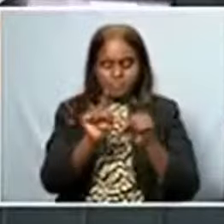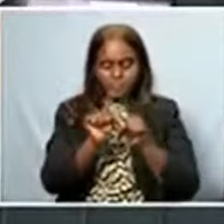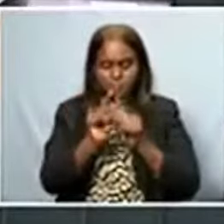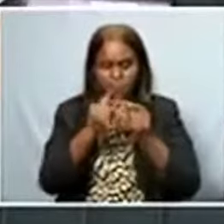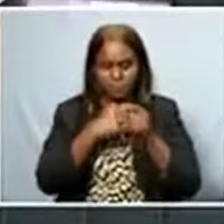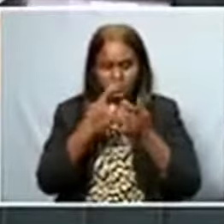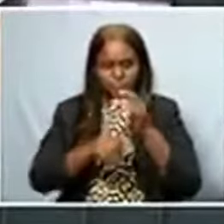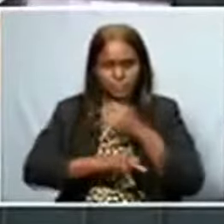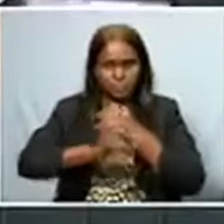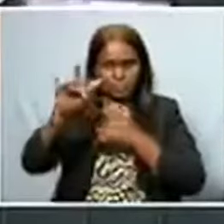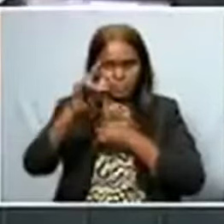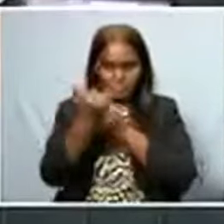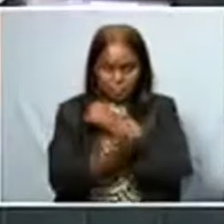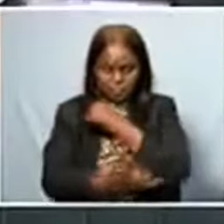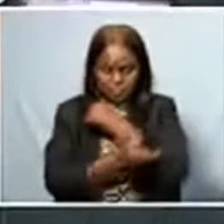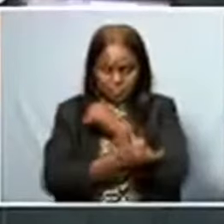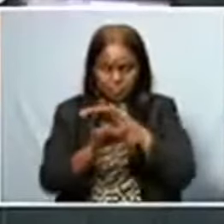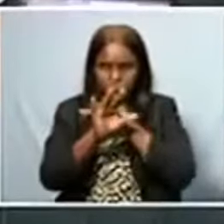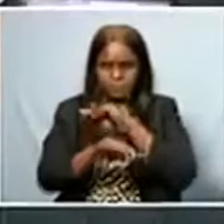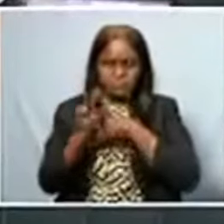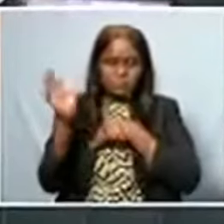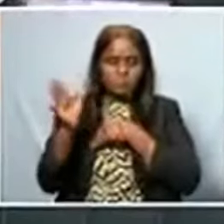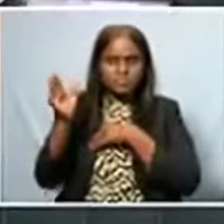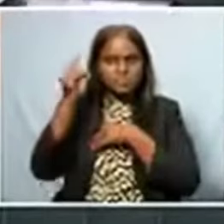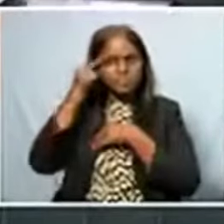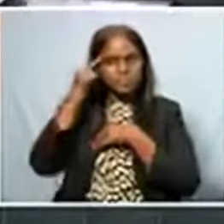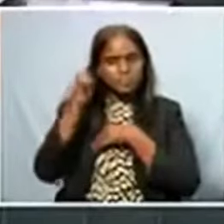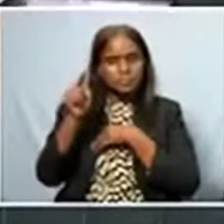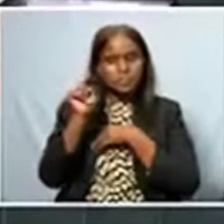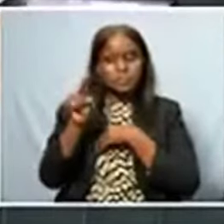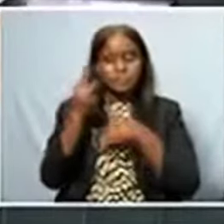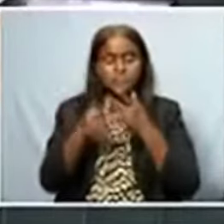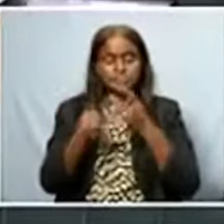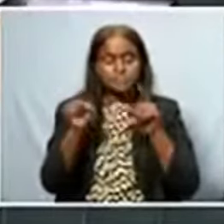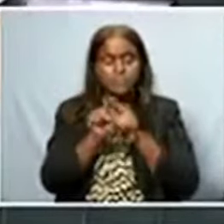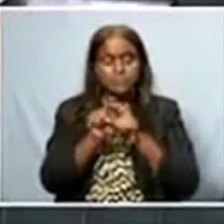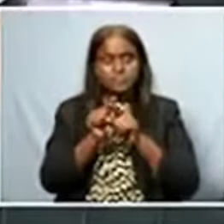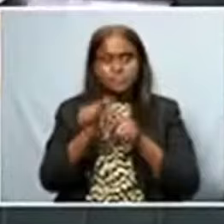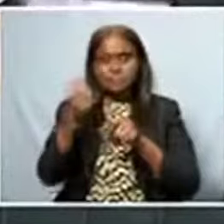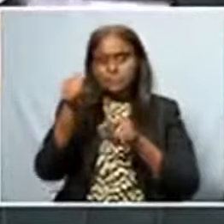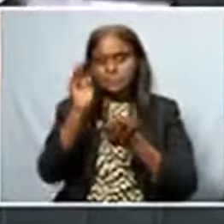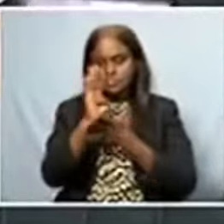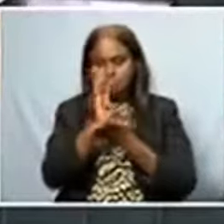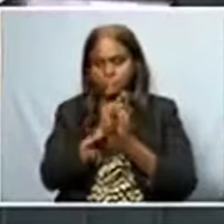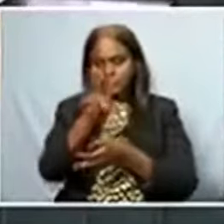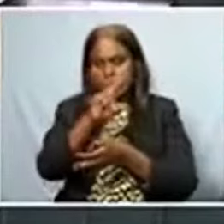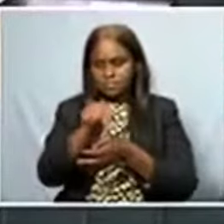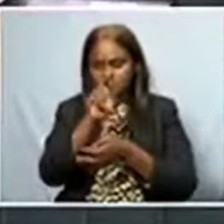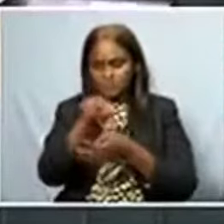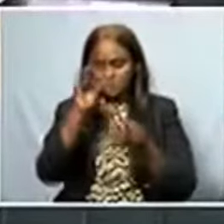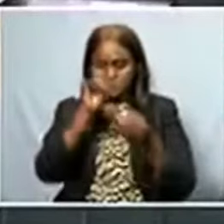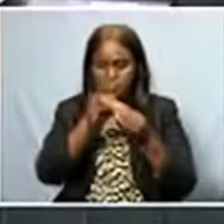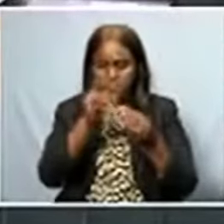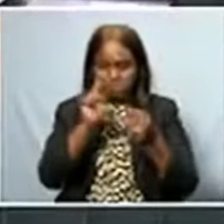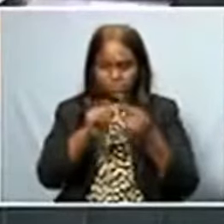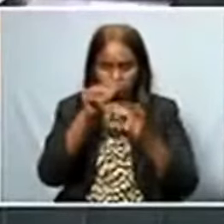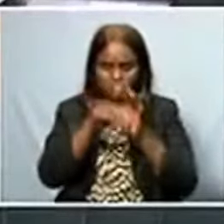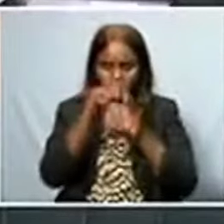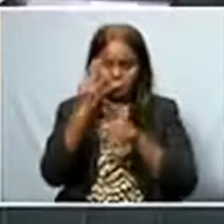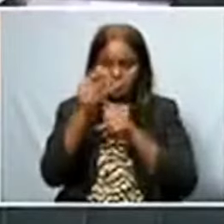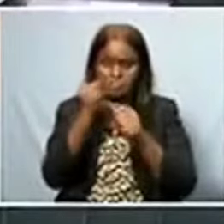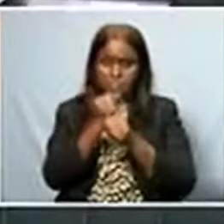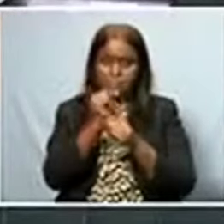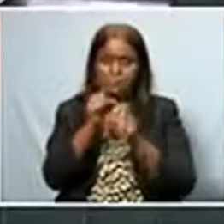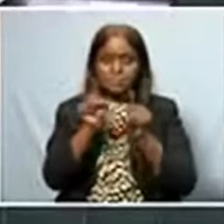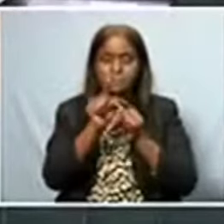having flown out of this country under the UPND government. That is $10 billion plus in 4 years.